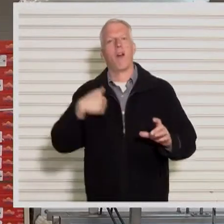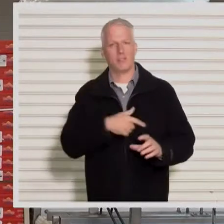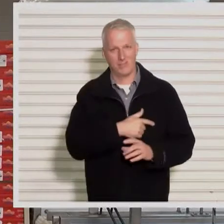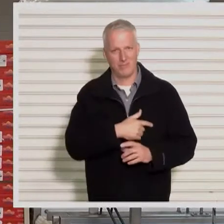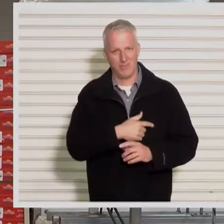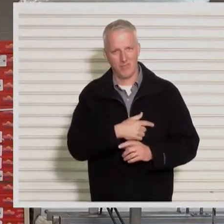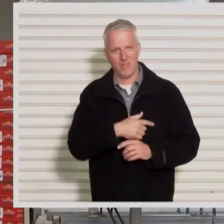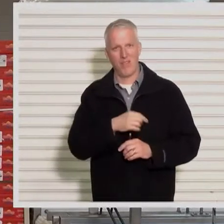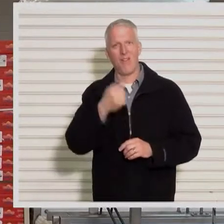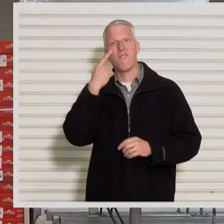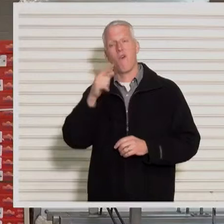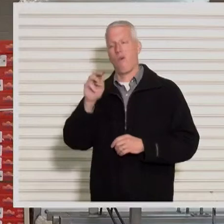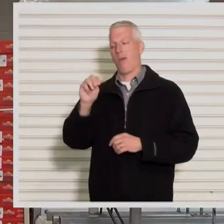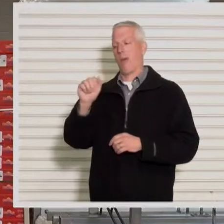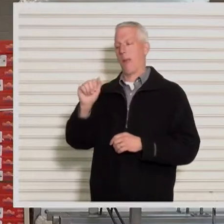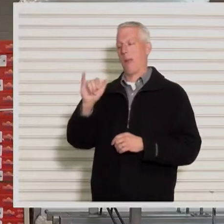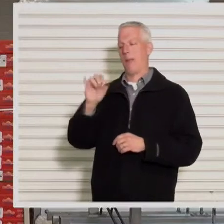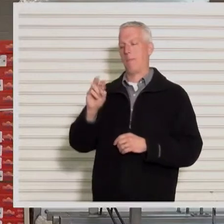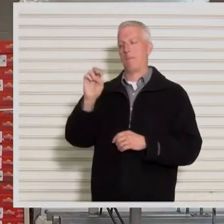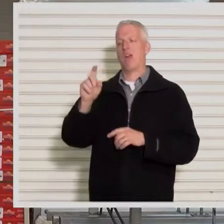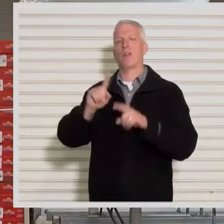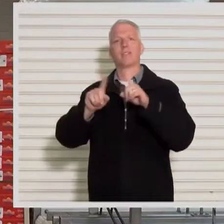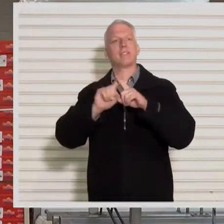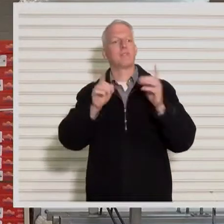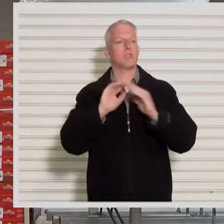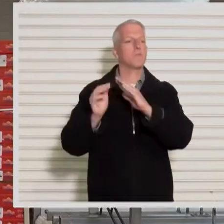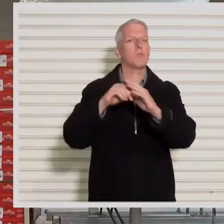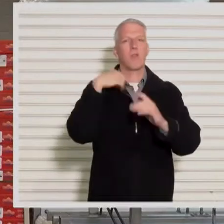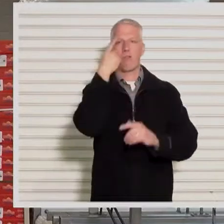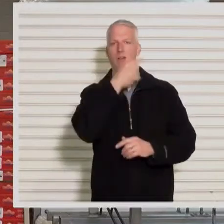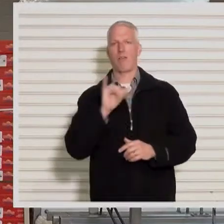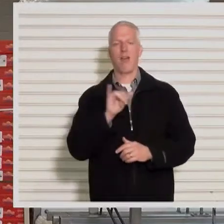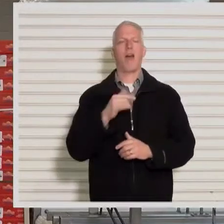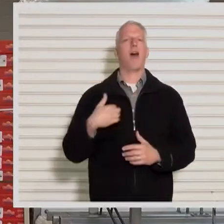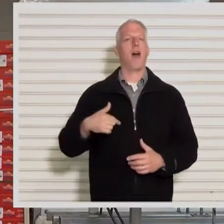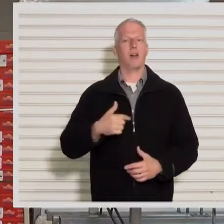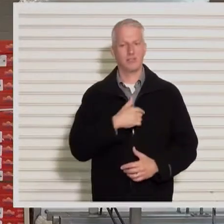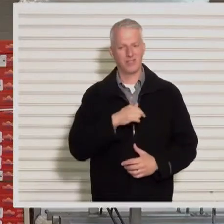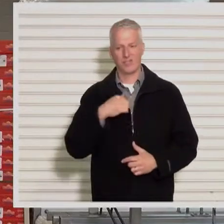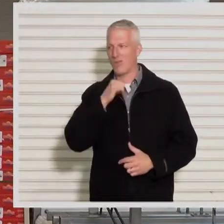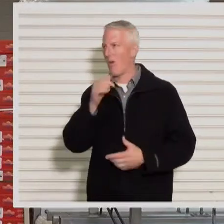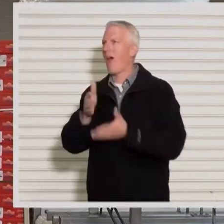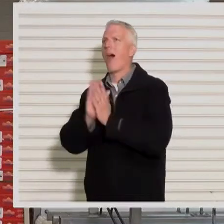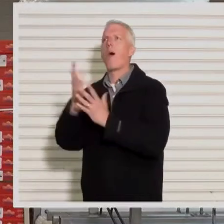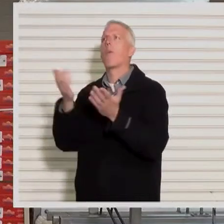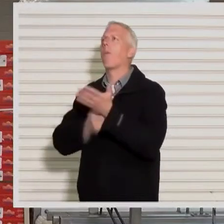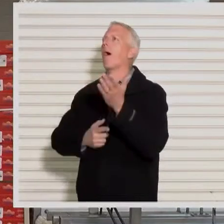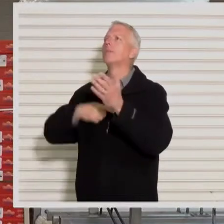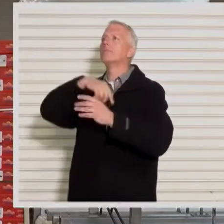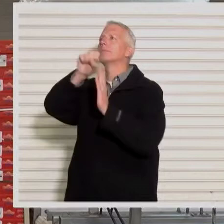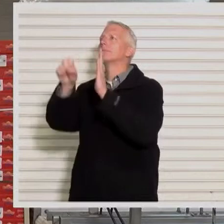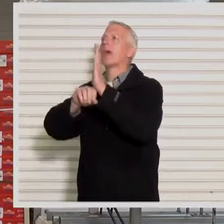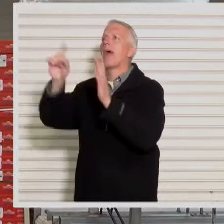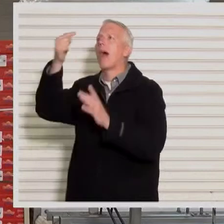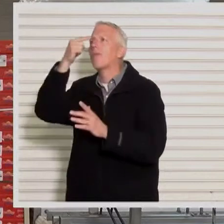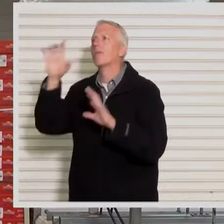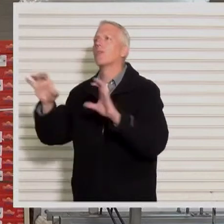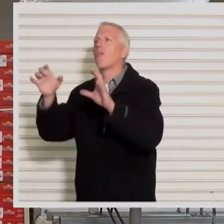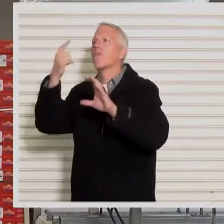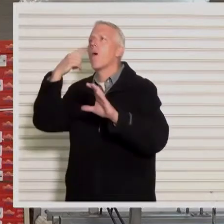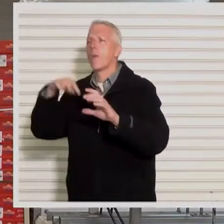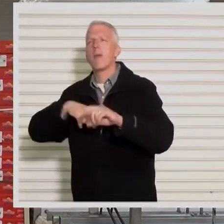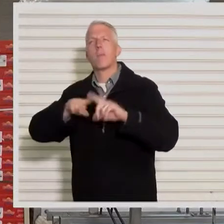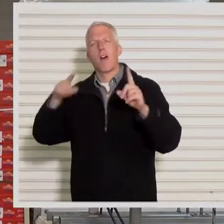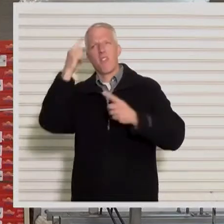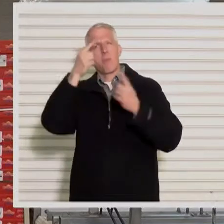leaders in communities that look like Coachella, ask not what the governor can do for you, but what